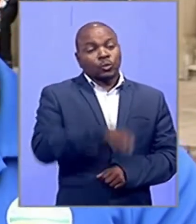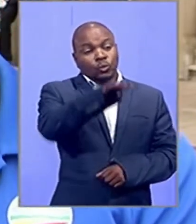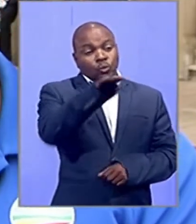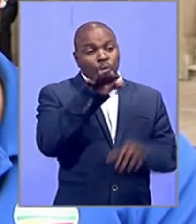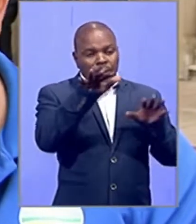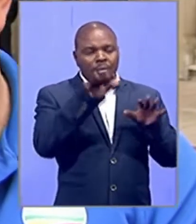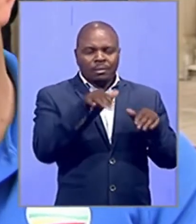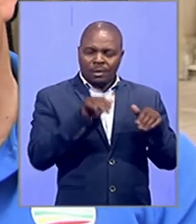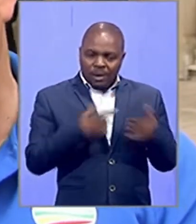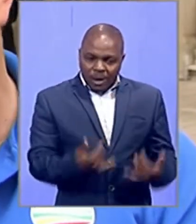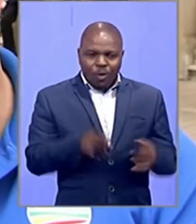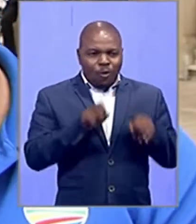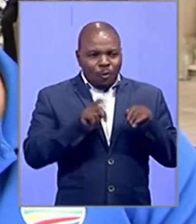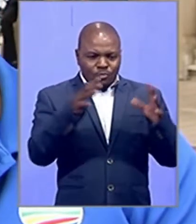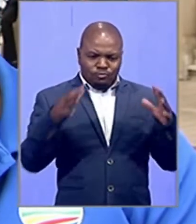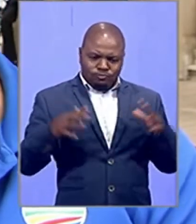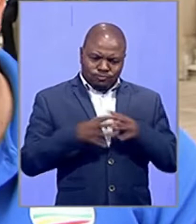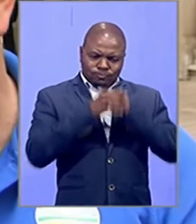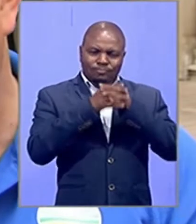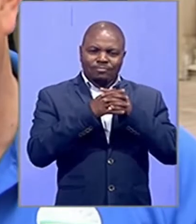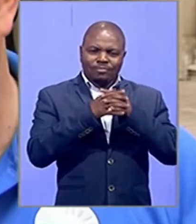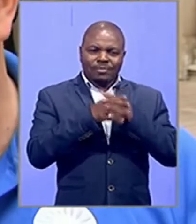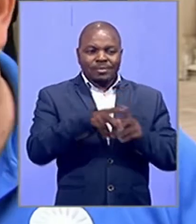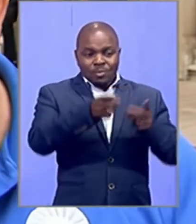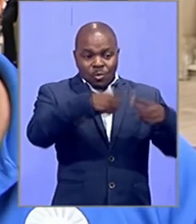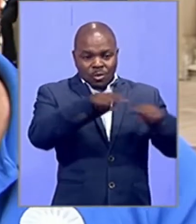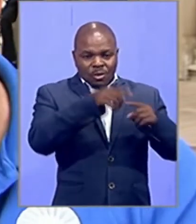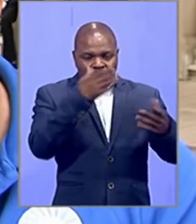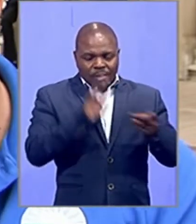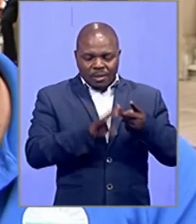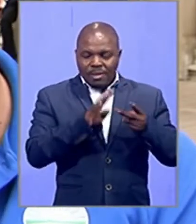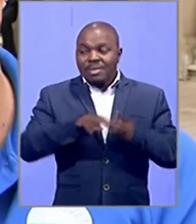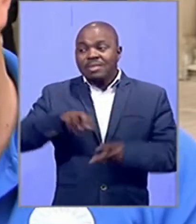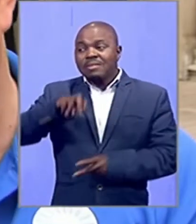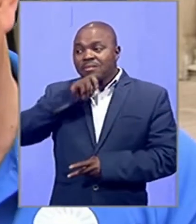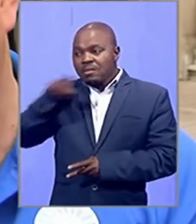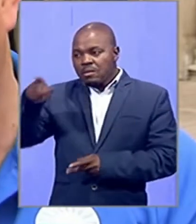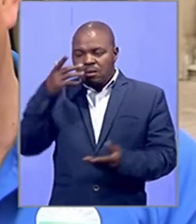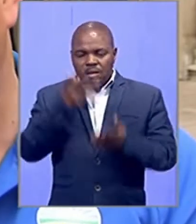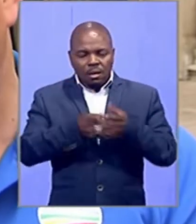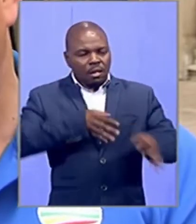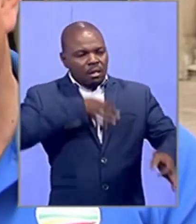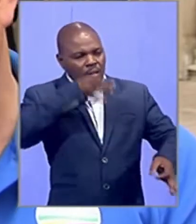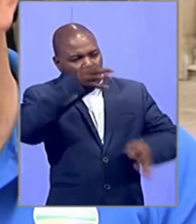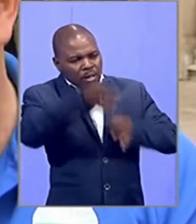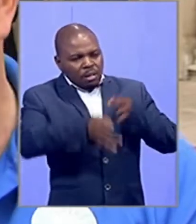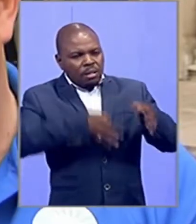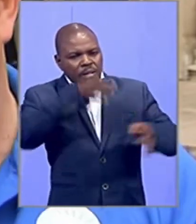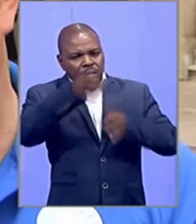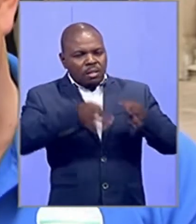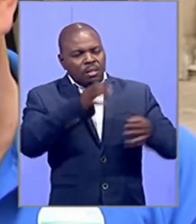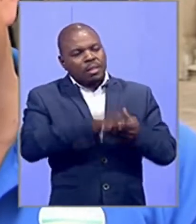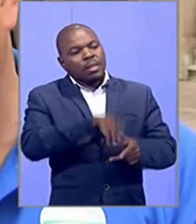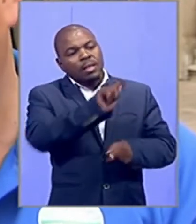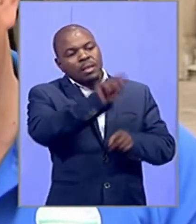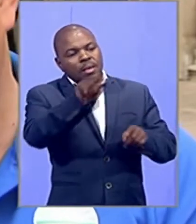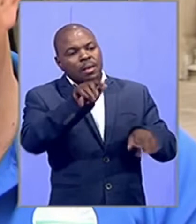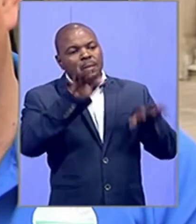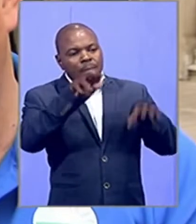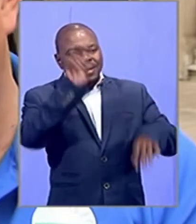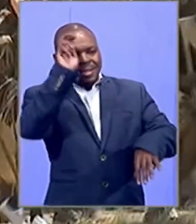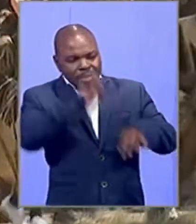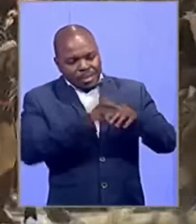united again, and for them to be able to, and for the king to be able to articulate particularly what the needs of the people here